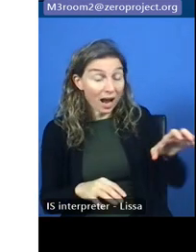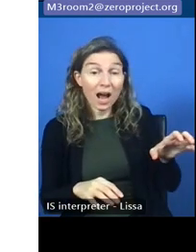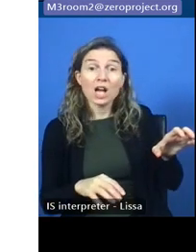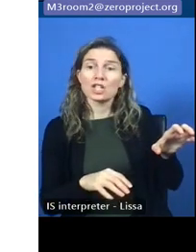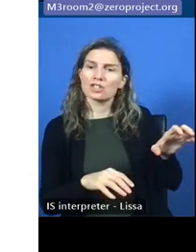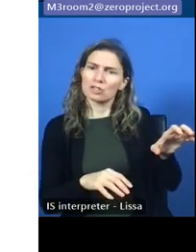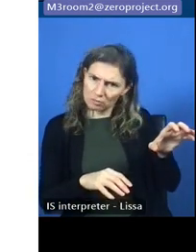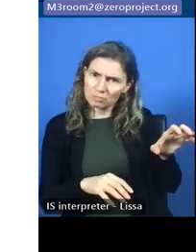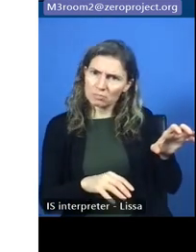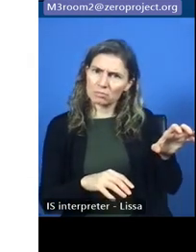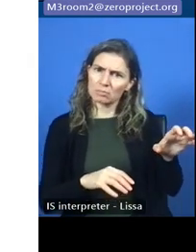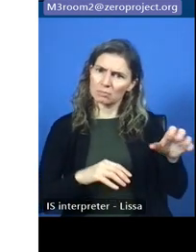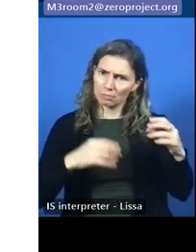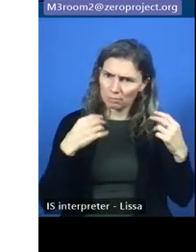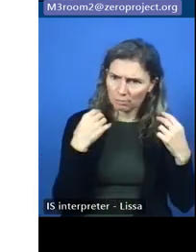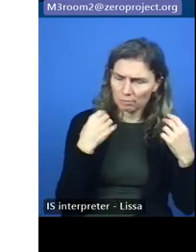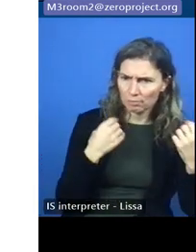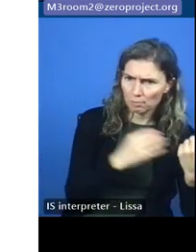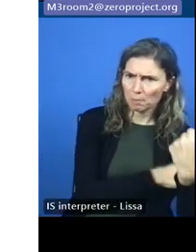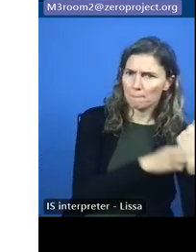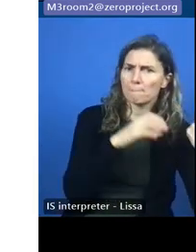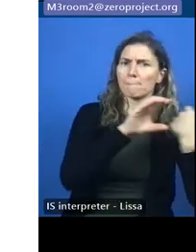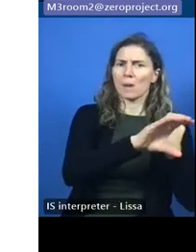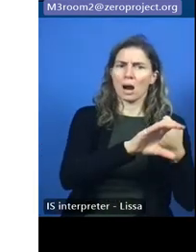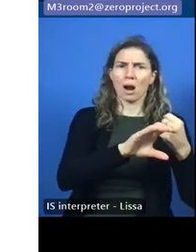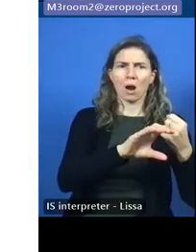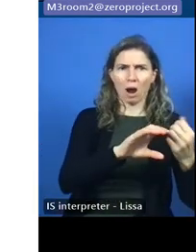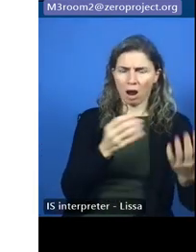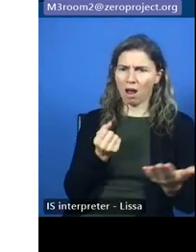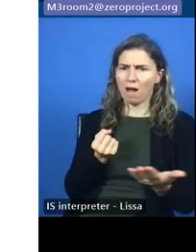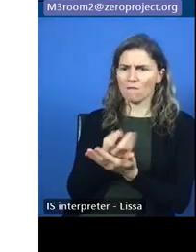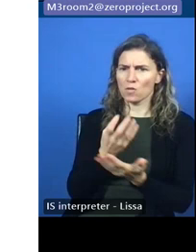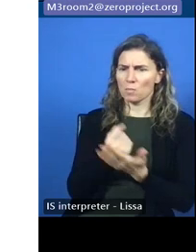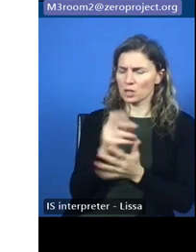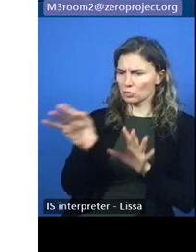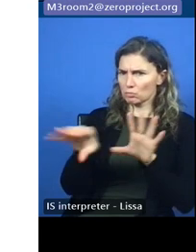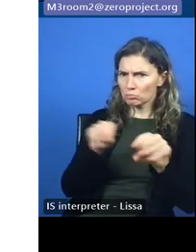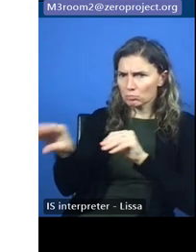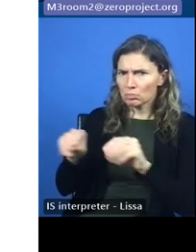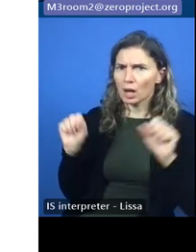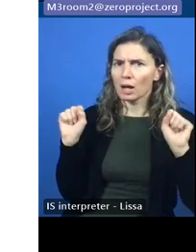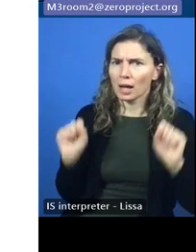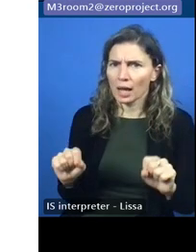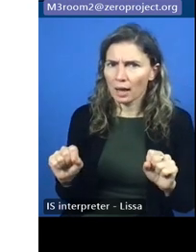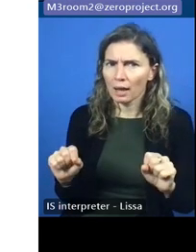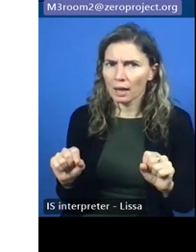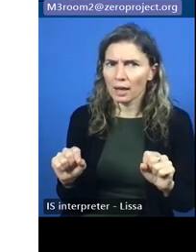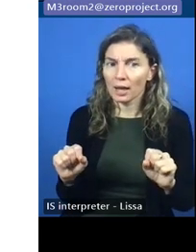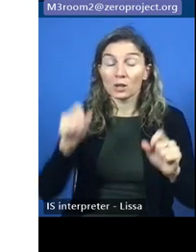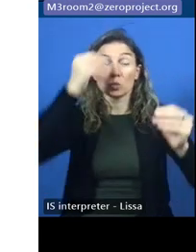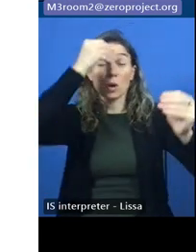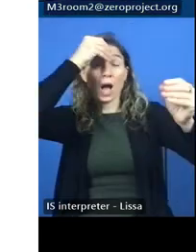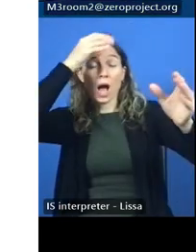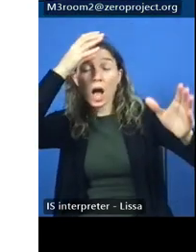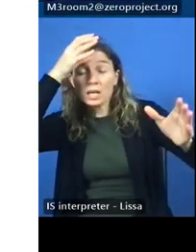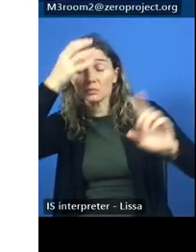for addressing existing gaps and putting into action the recommendations provided by experts and civil